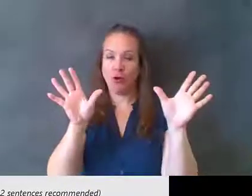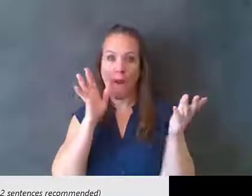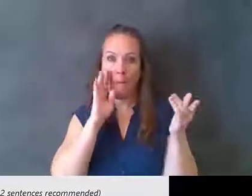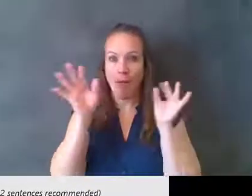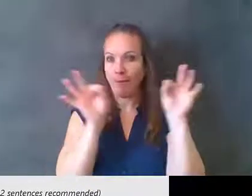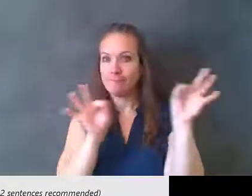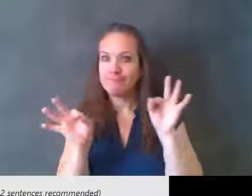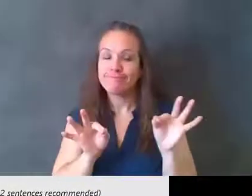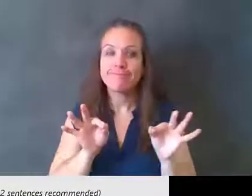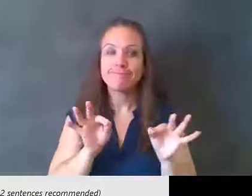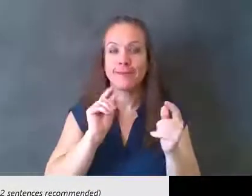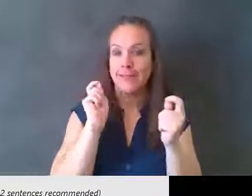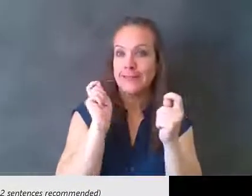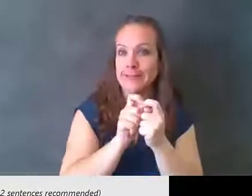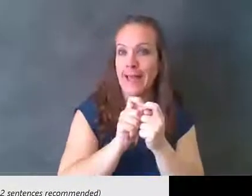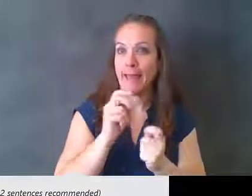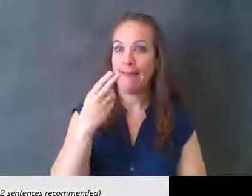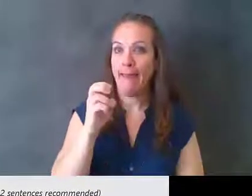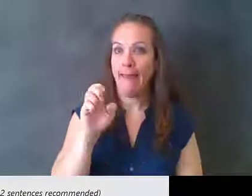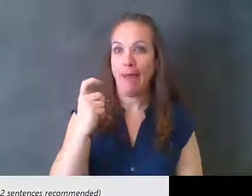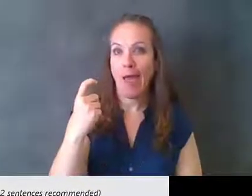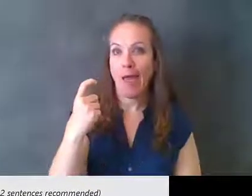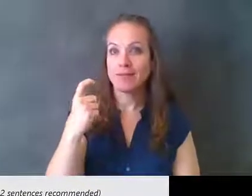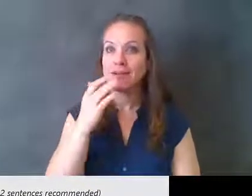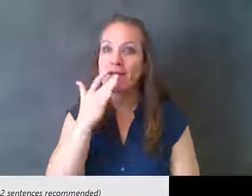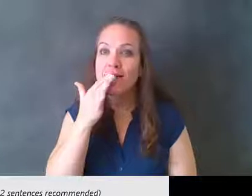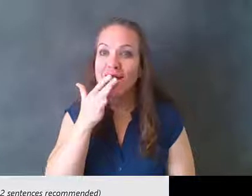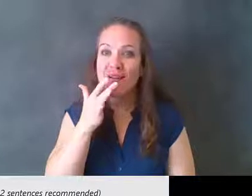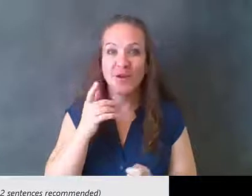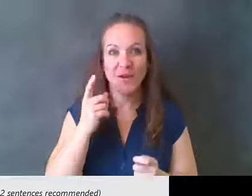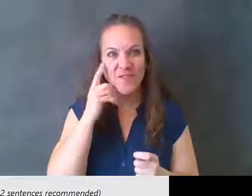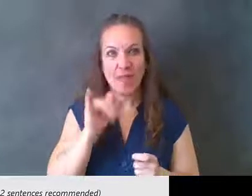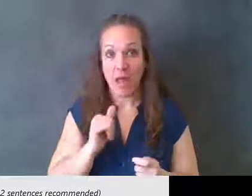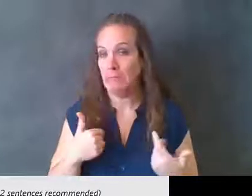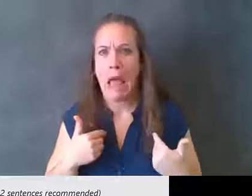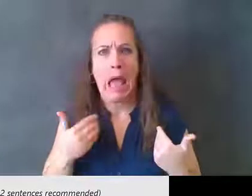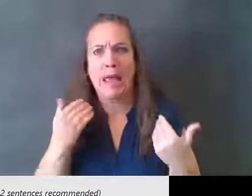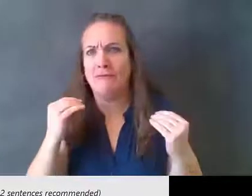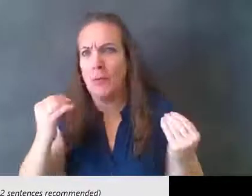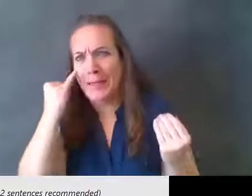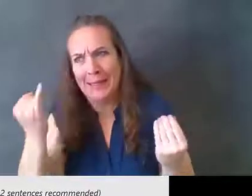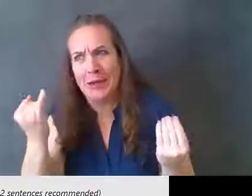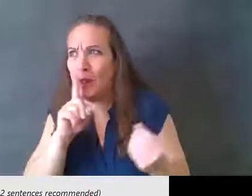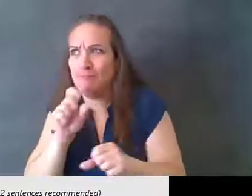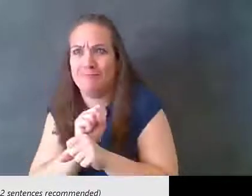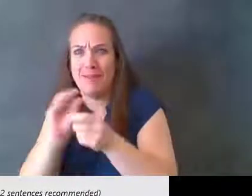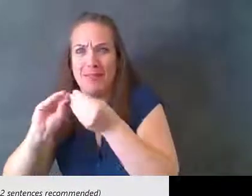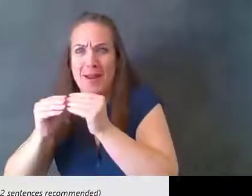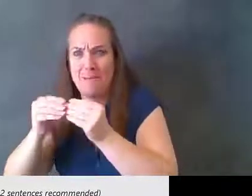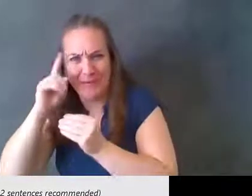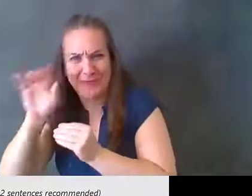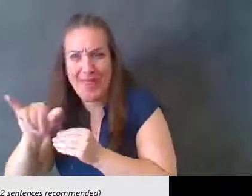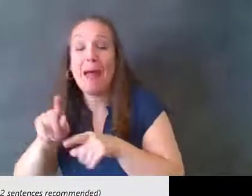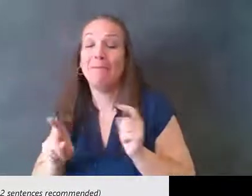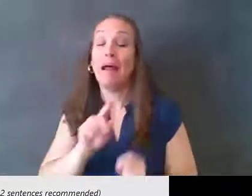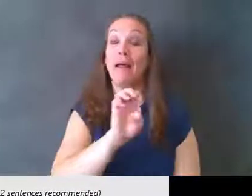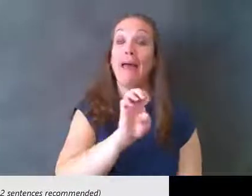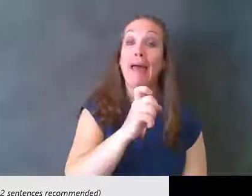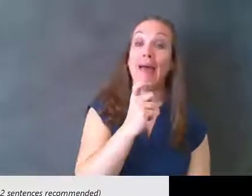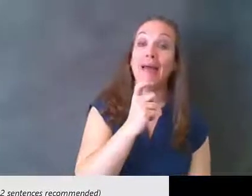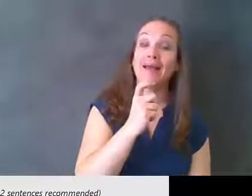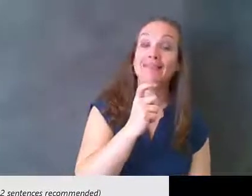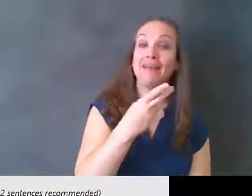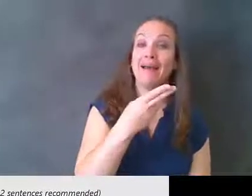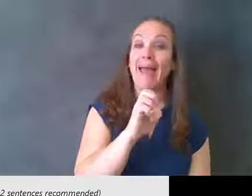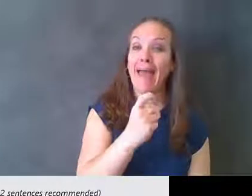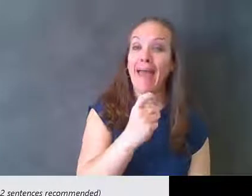the state. I don't know them, so I'm just typing hex colors for state and hex colors for the font. So maybe I want to be